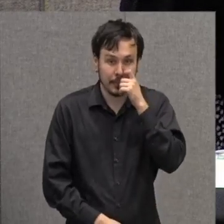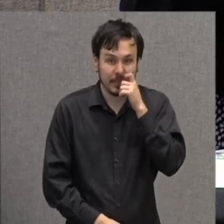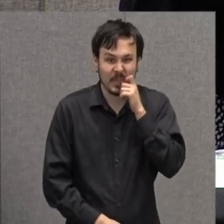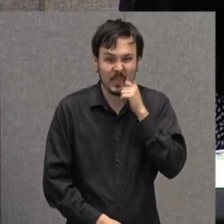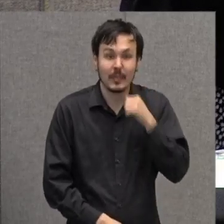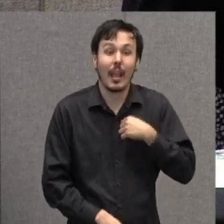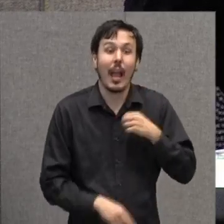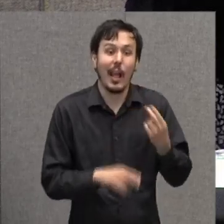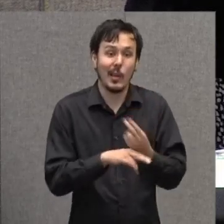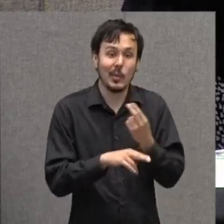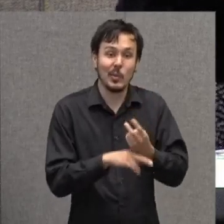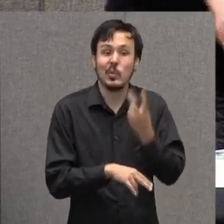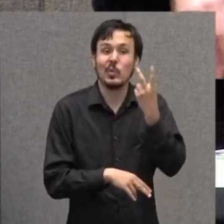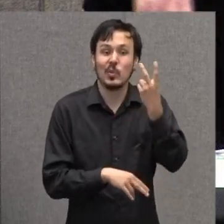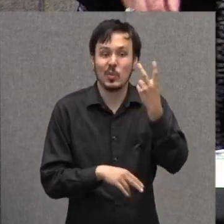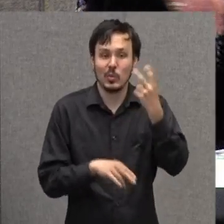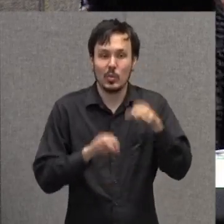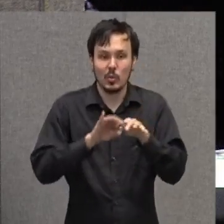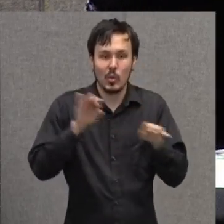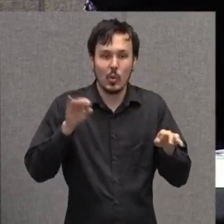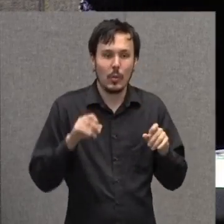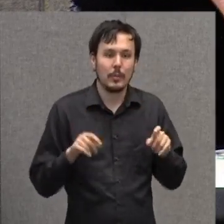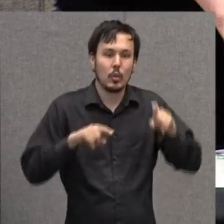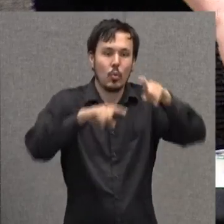two crisscross either way.